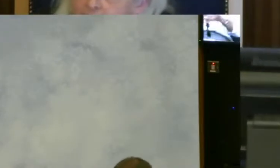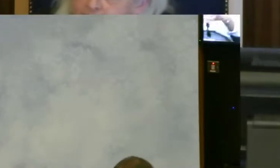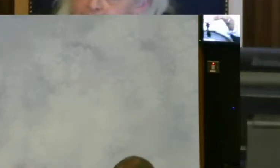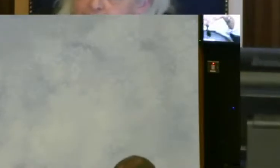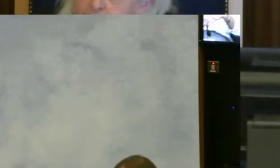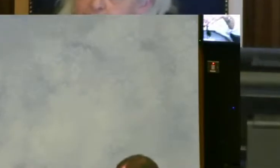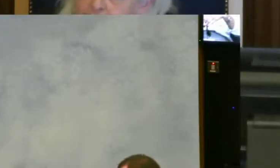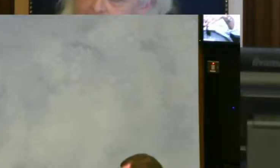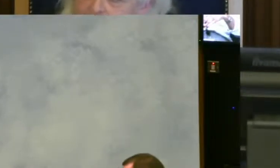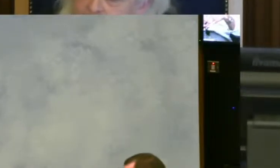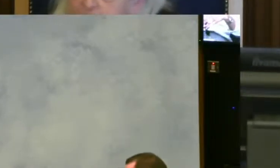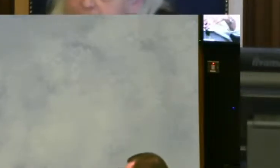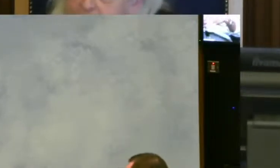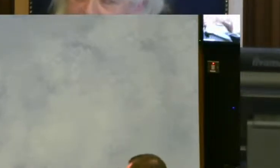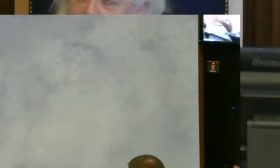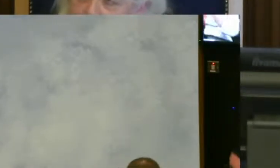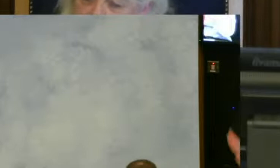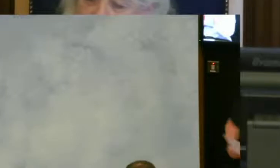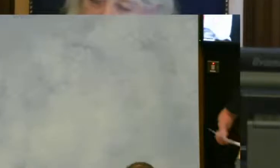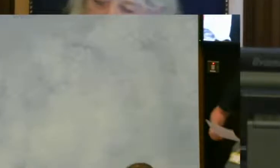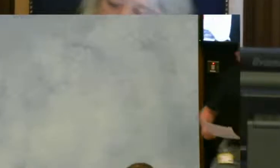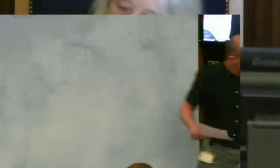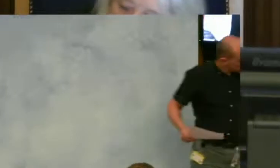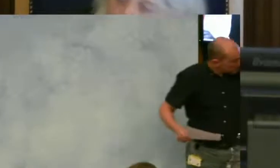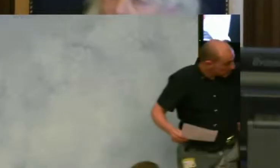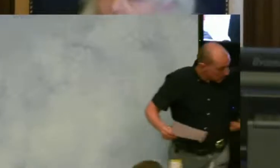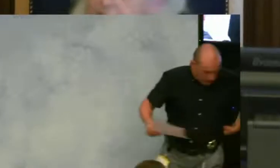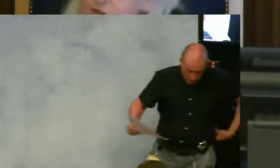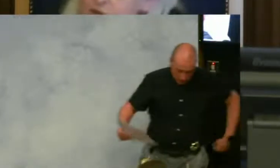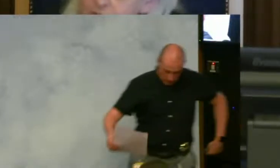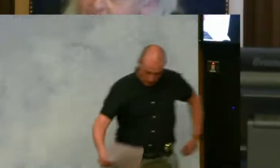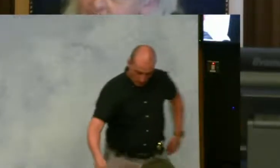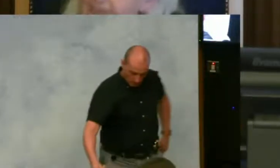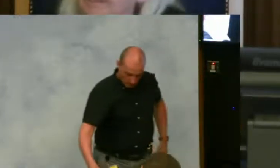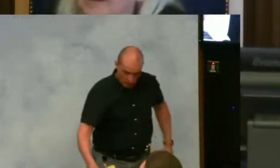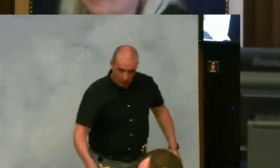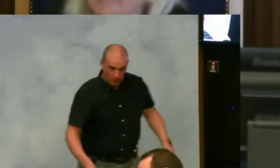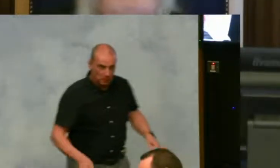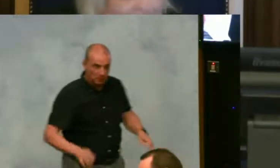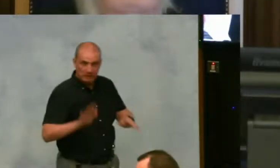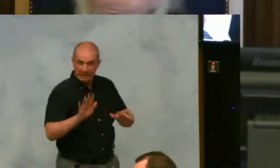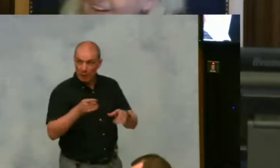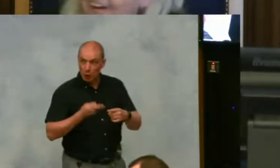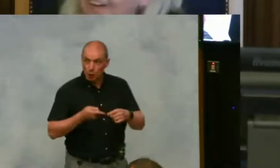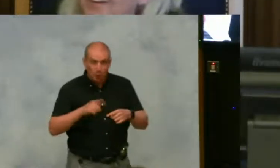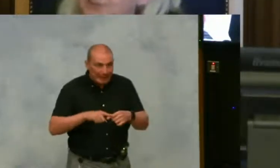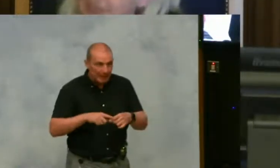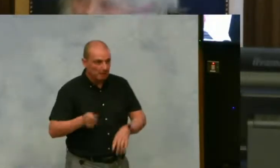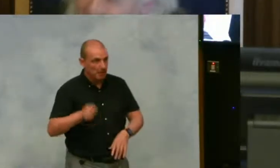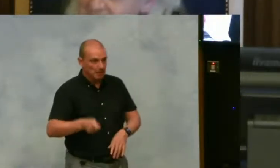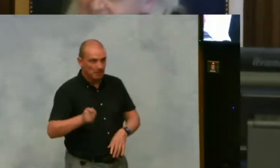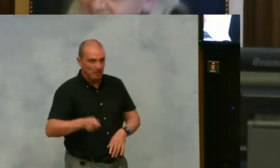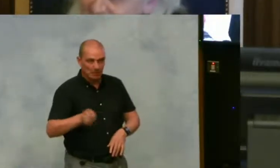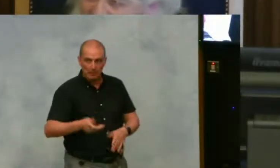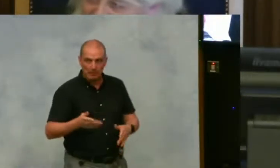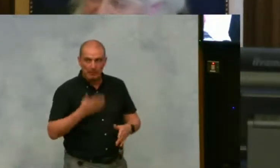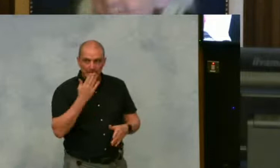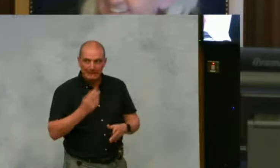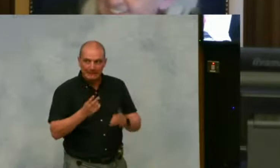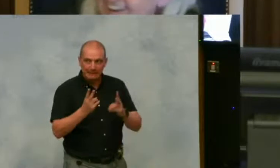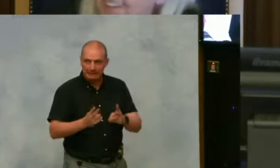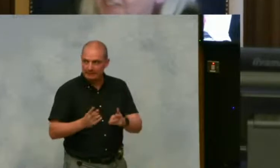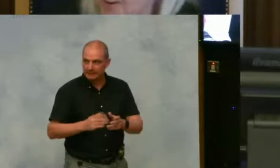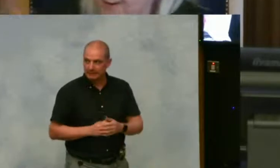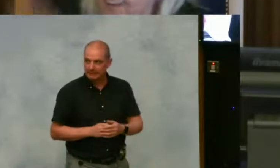Thank you very much. Could I ask you please to... Excuse me. Could I ask you to take your